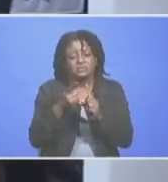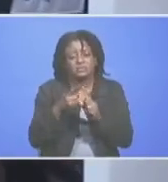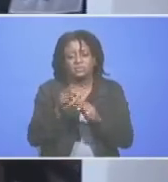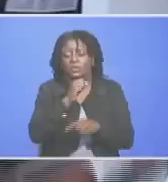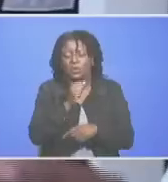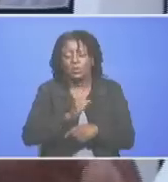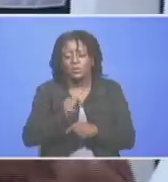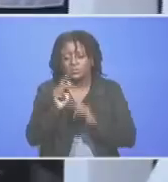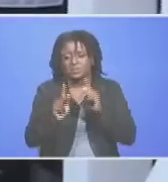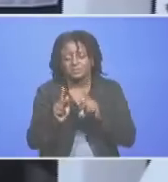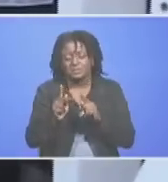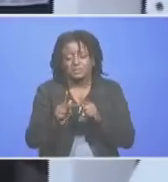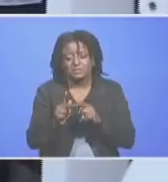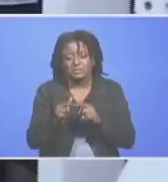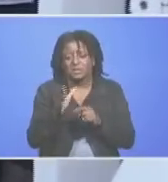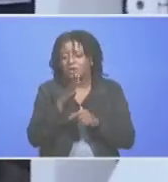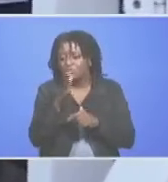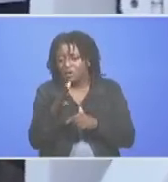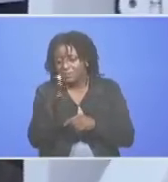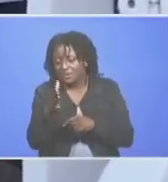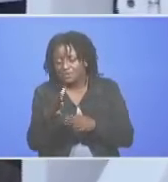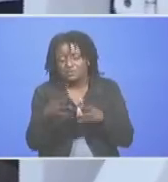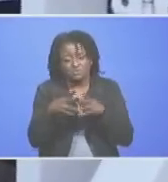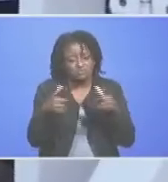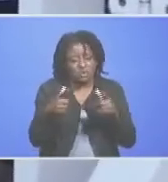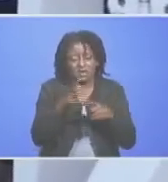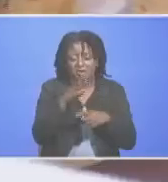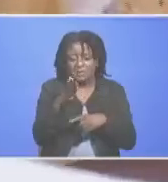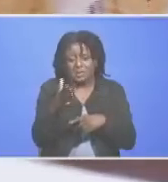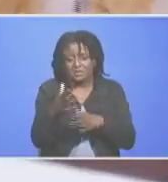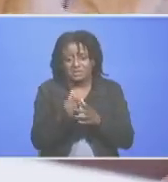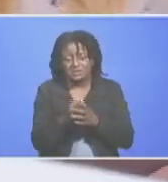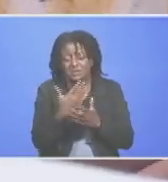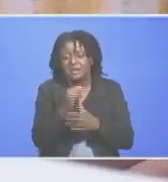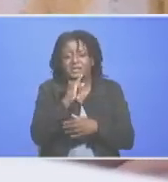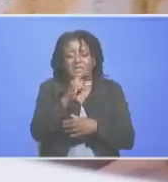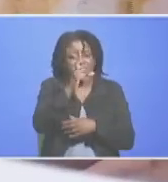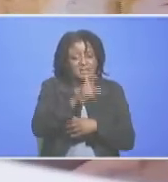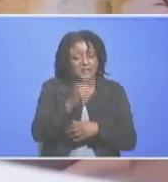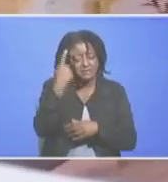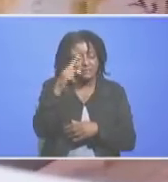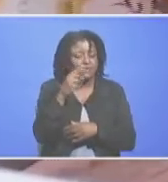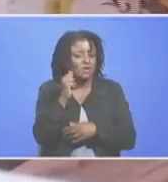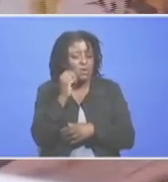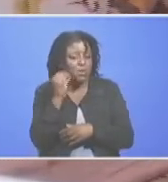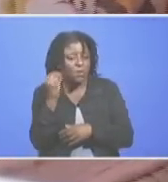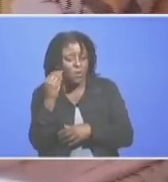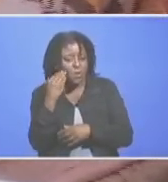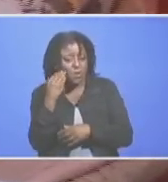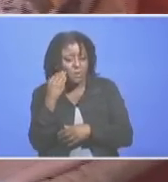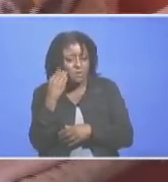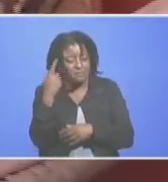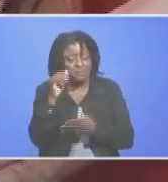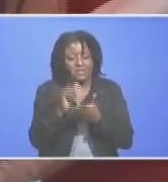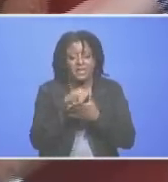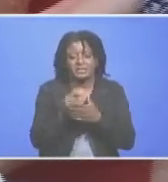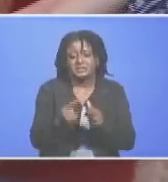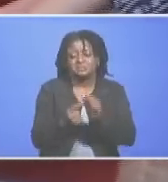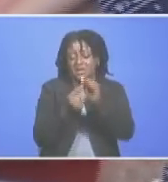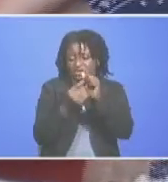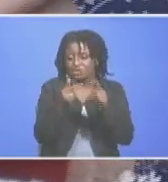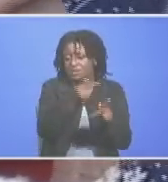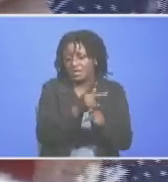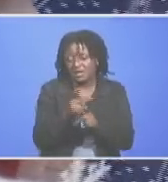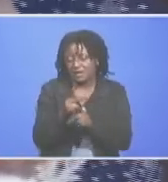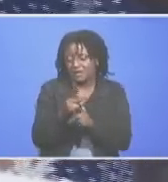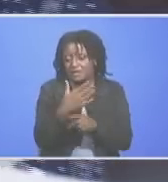And people are now living longer than before. And so there's a need for a home, there's a need for that special care, and